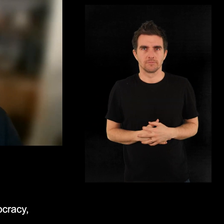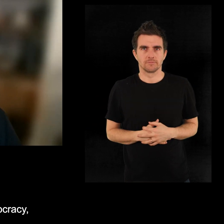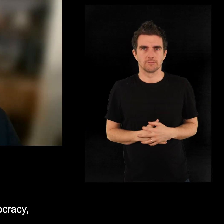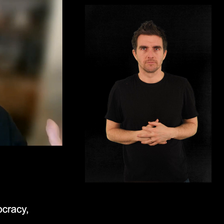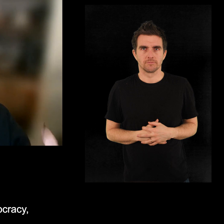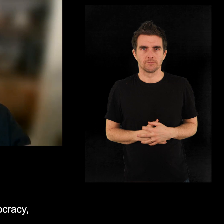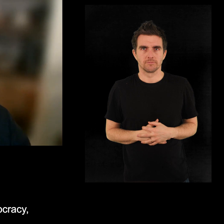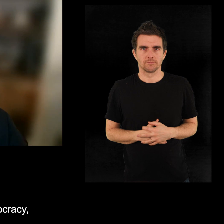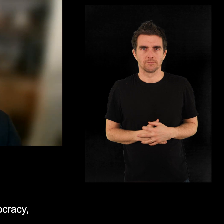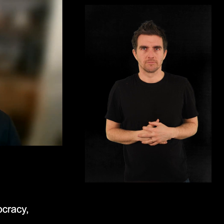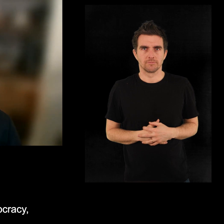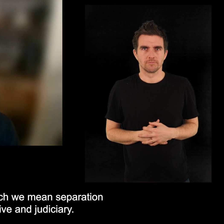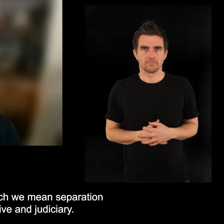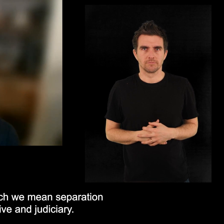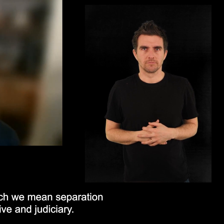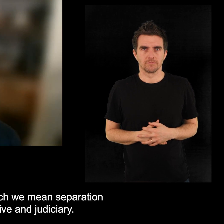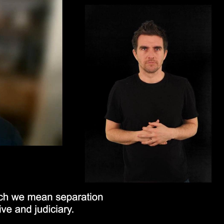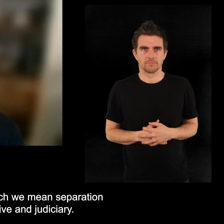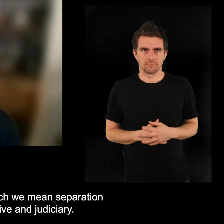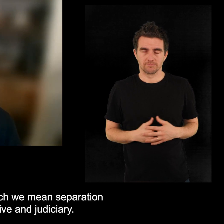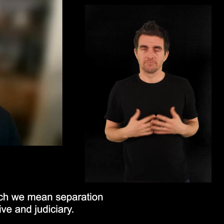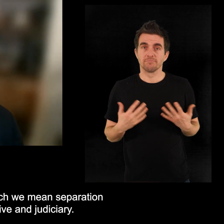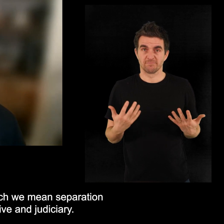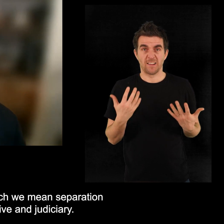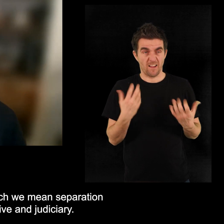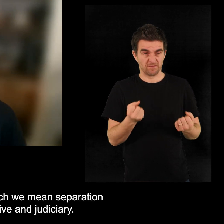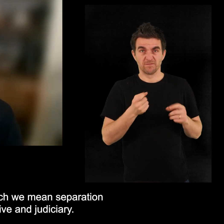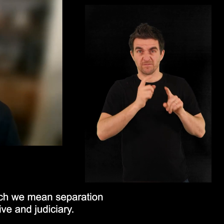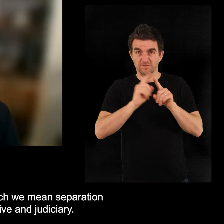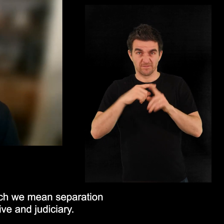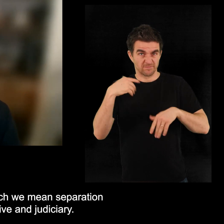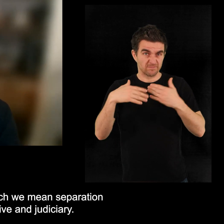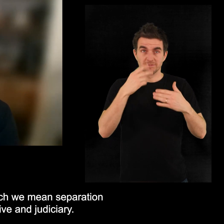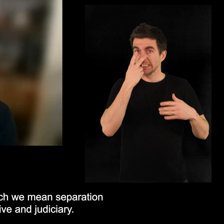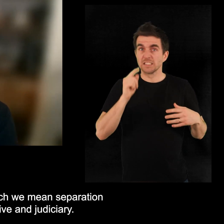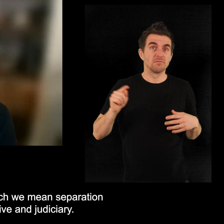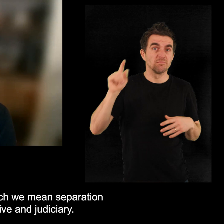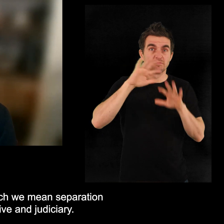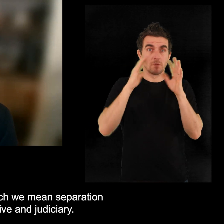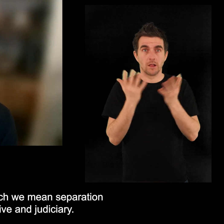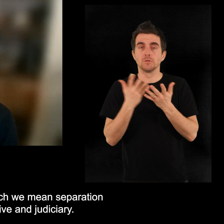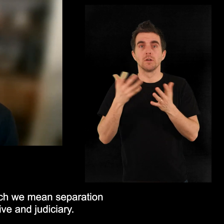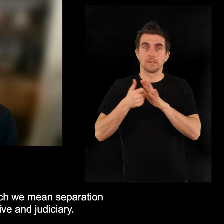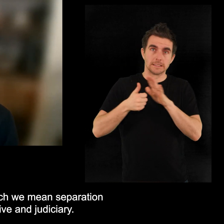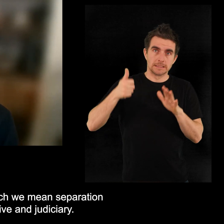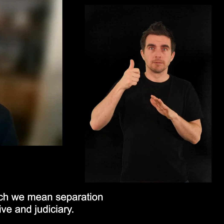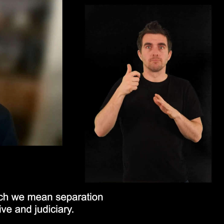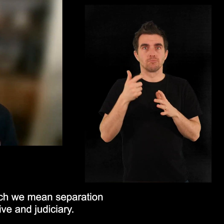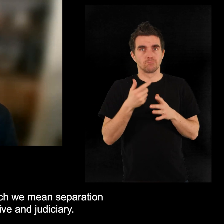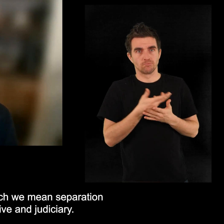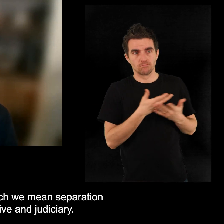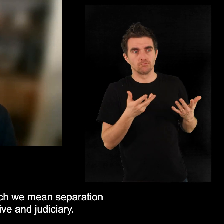which is essential for a democracy, separation of powers, by which we mean the integration or